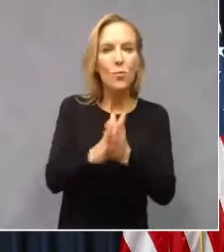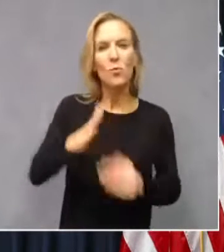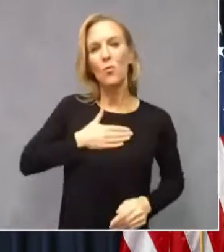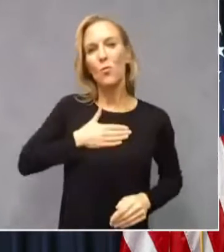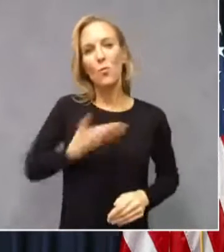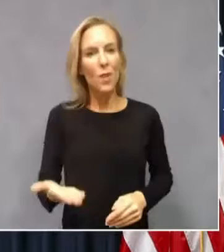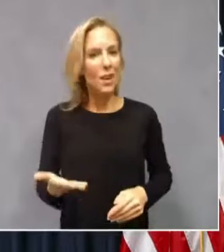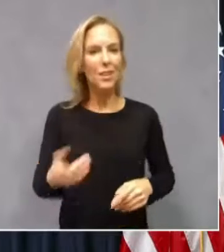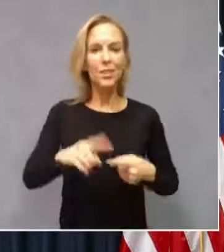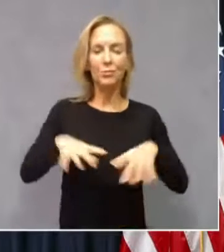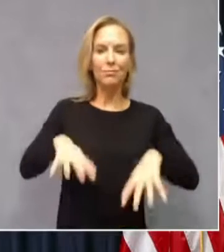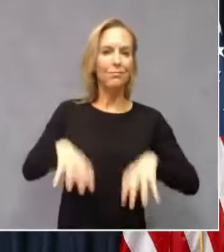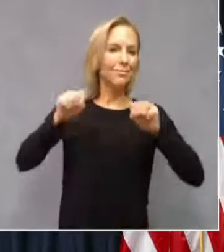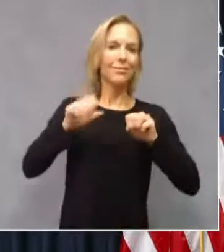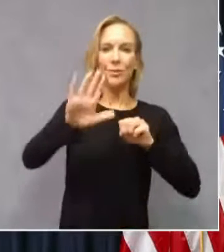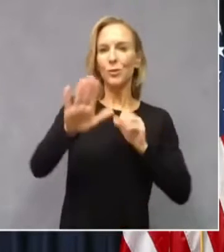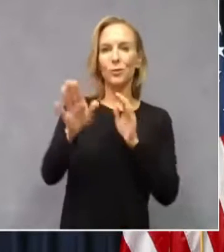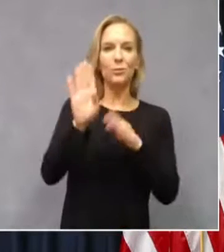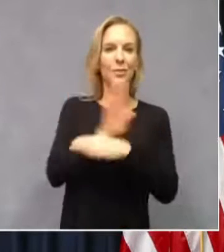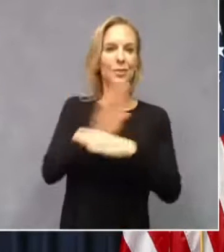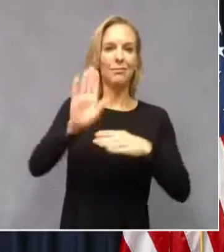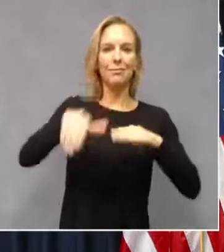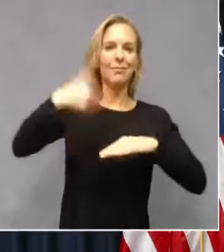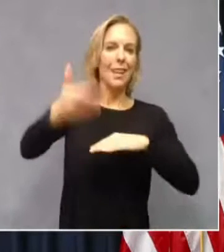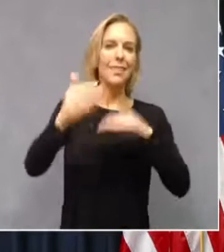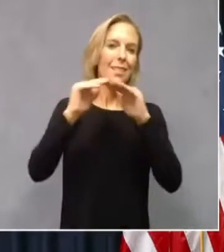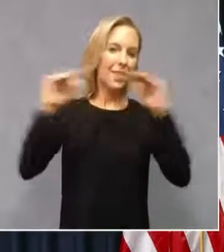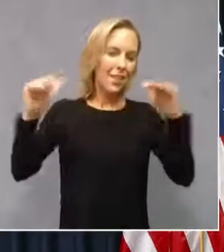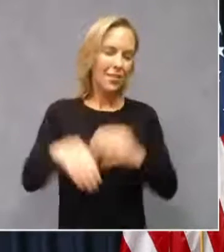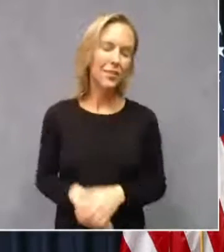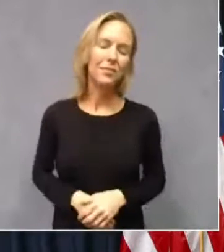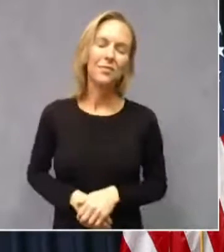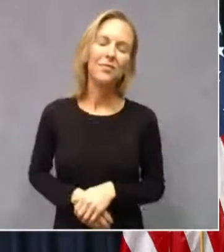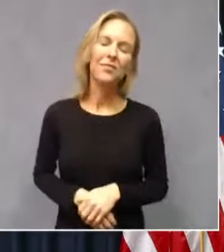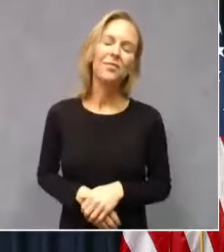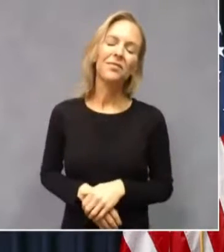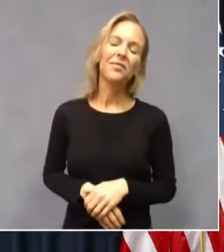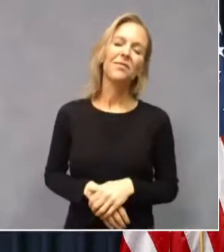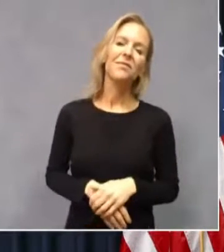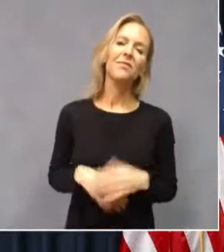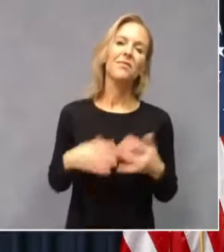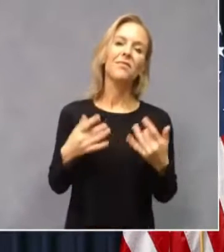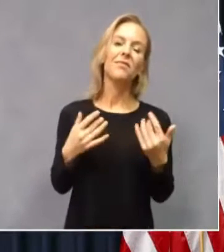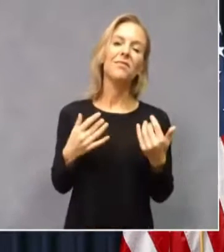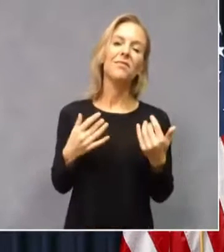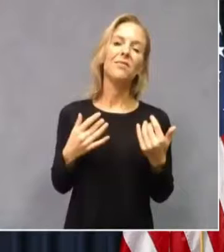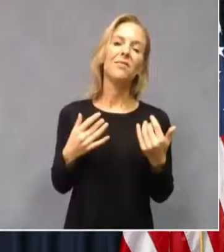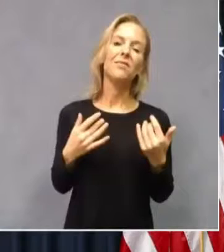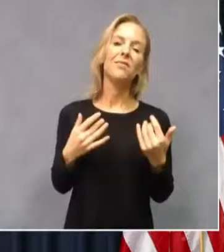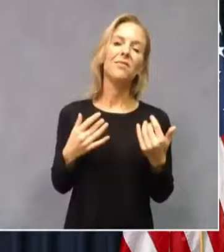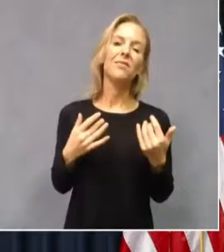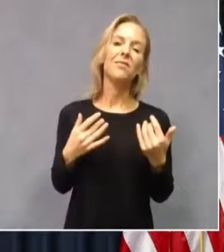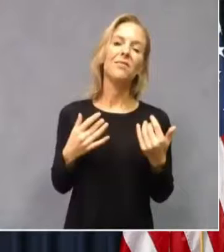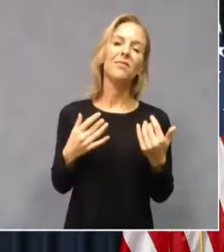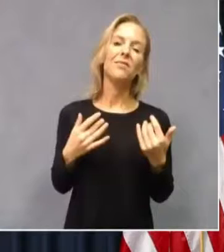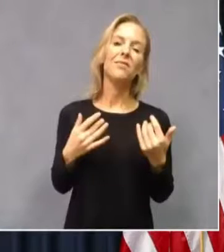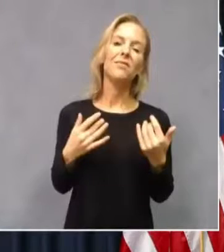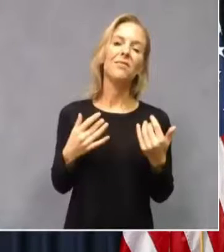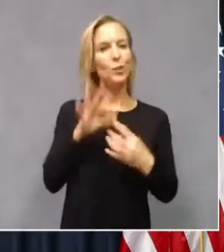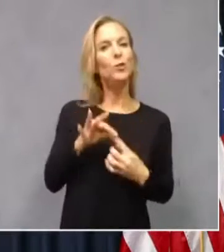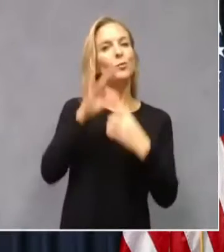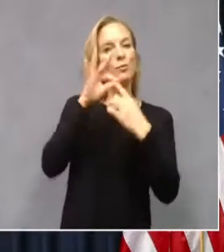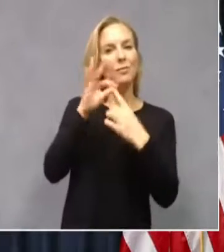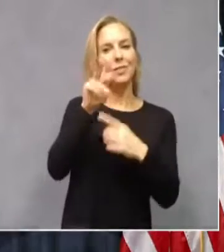business to the next level. All right, this next one is pretty special. It's our Kentucky Air National